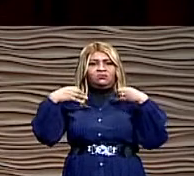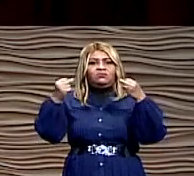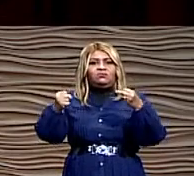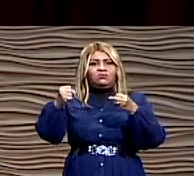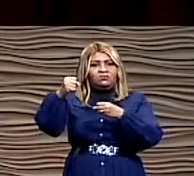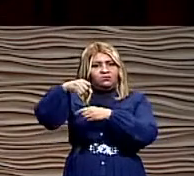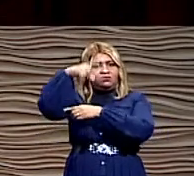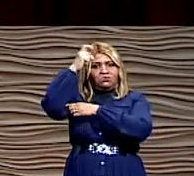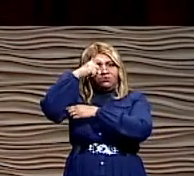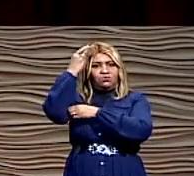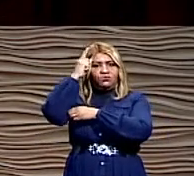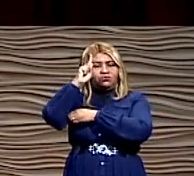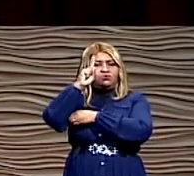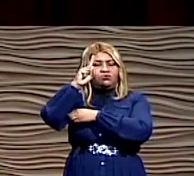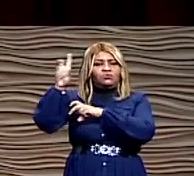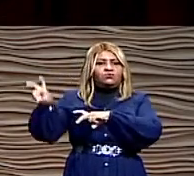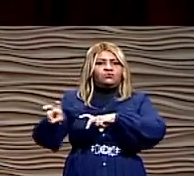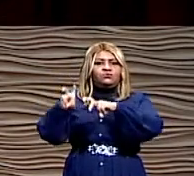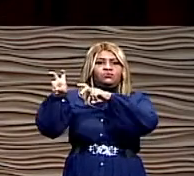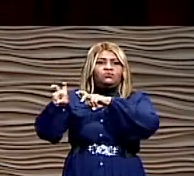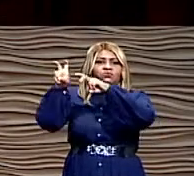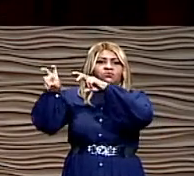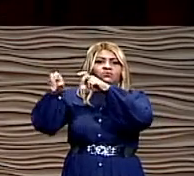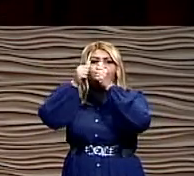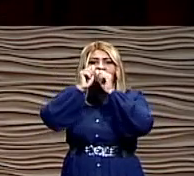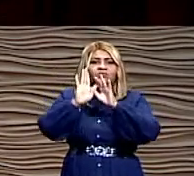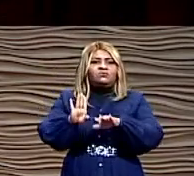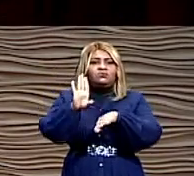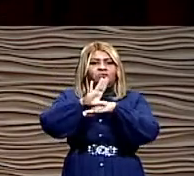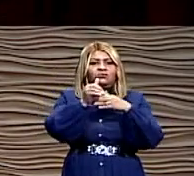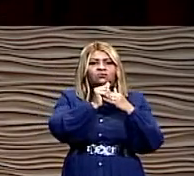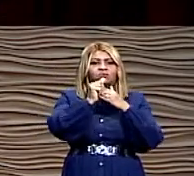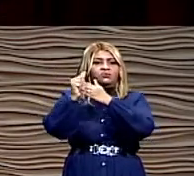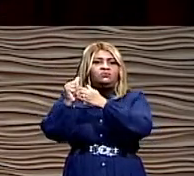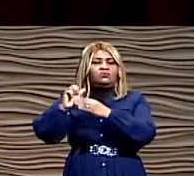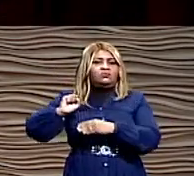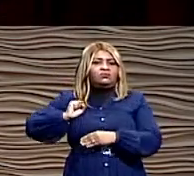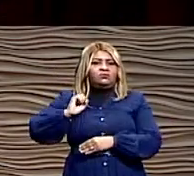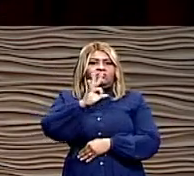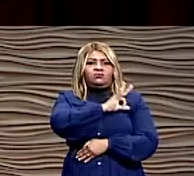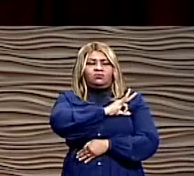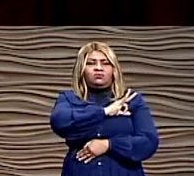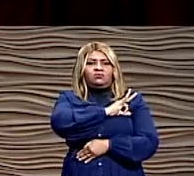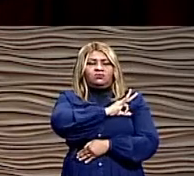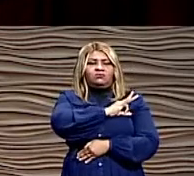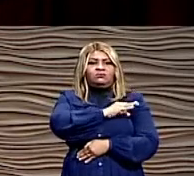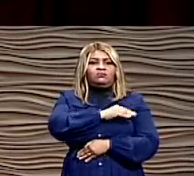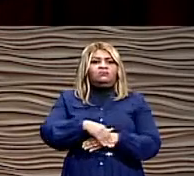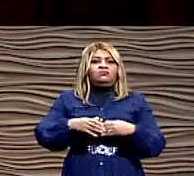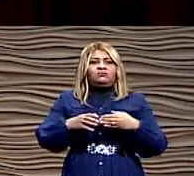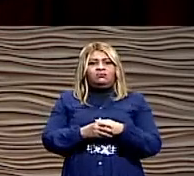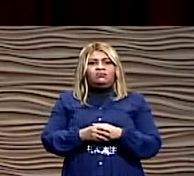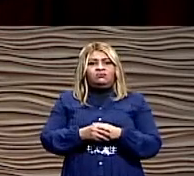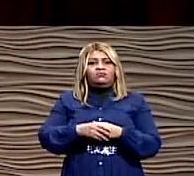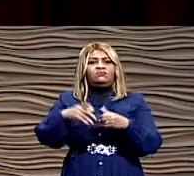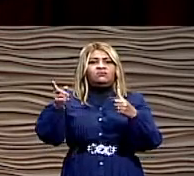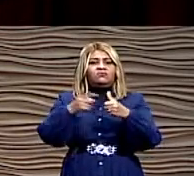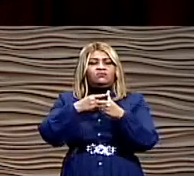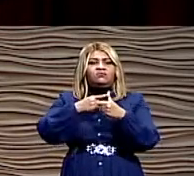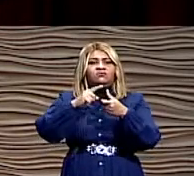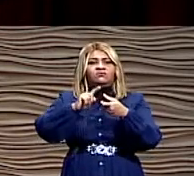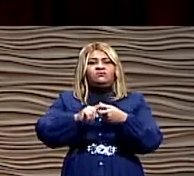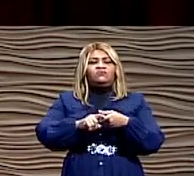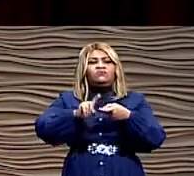wisdom for the journey. Bless our church leadership, staff, congregation, first-time friends and guests.